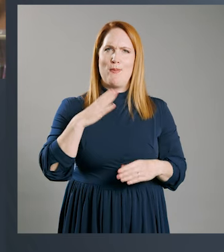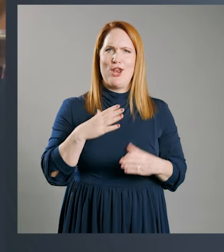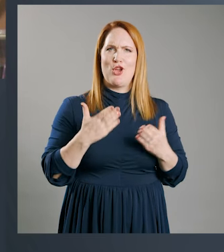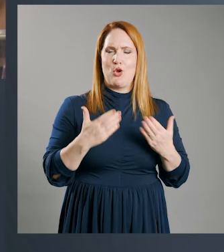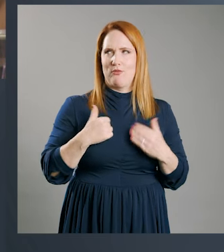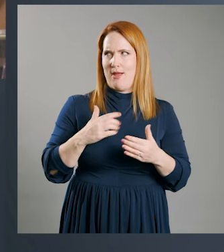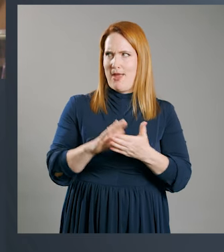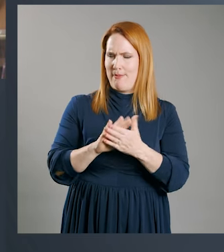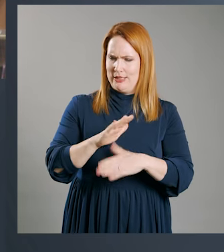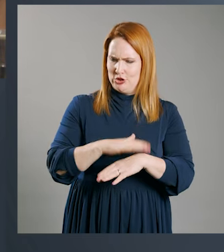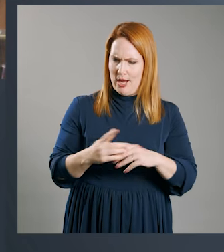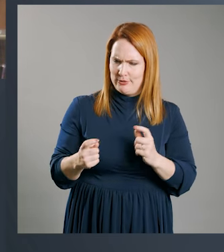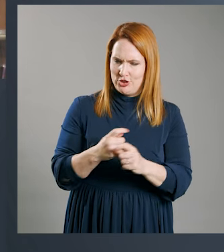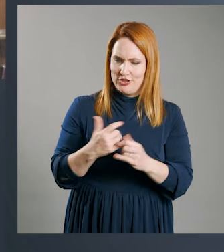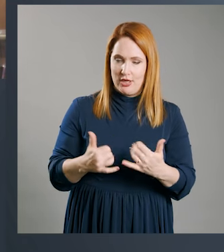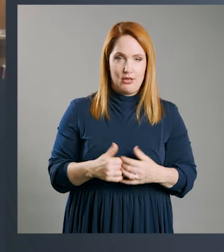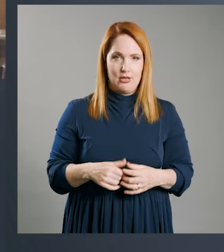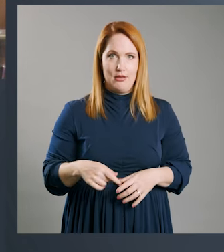friends.